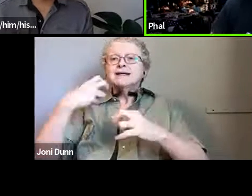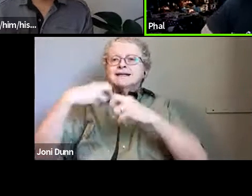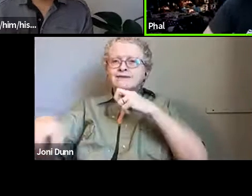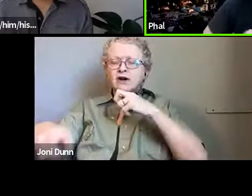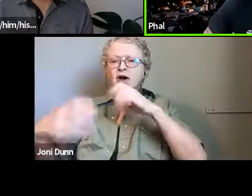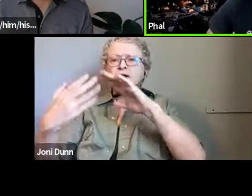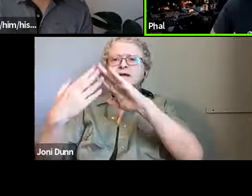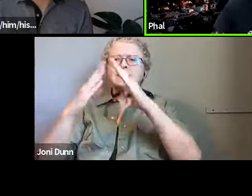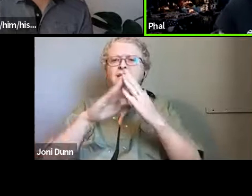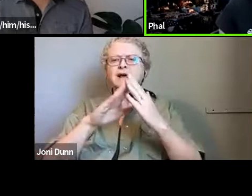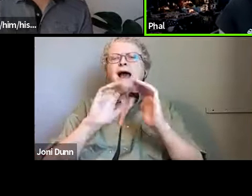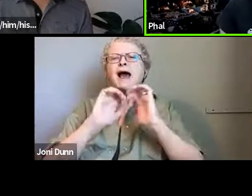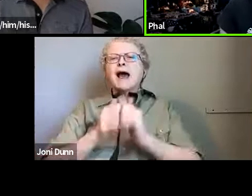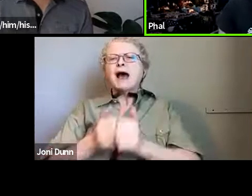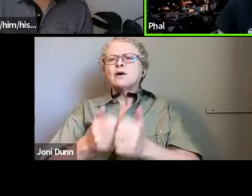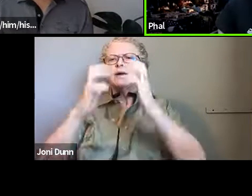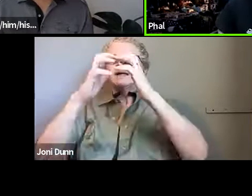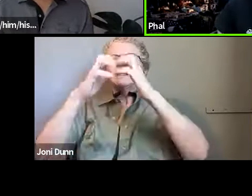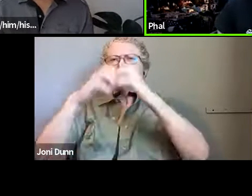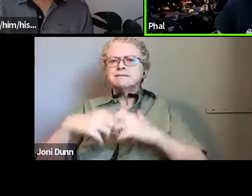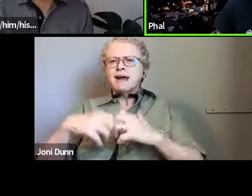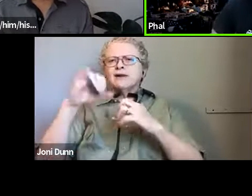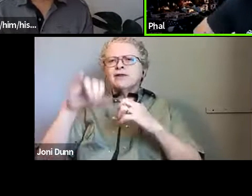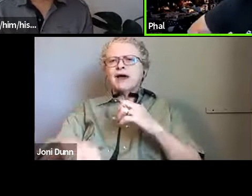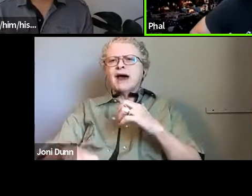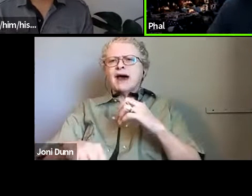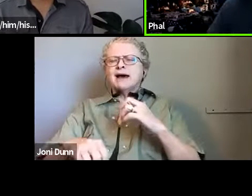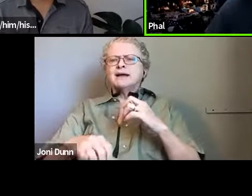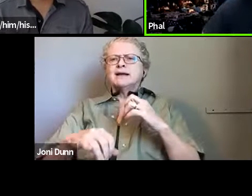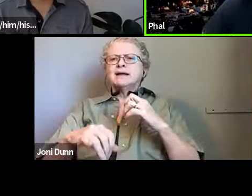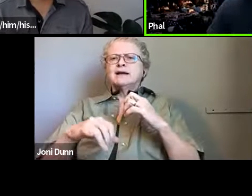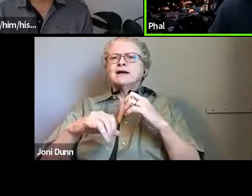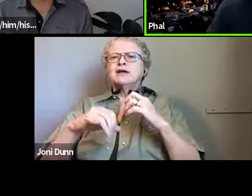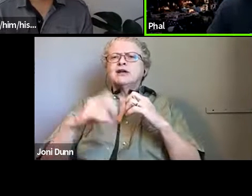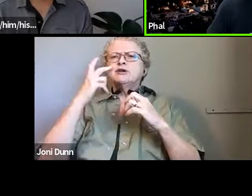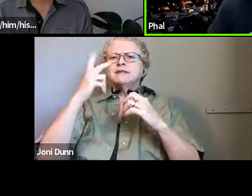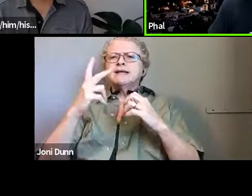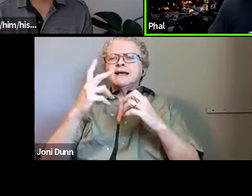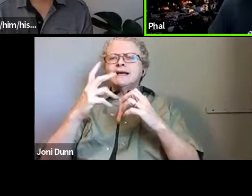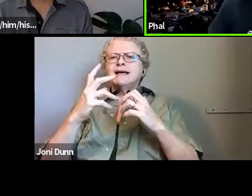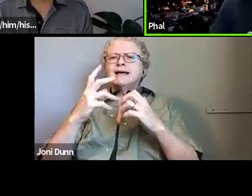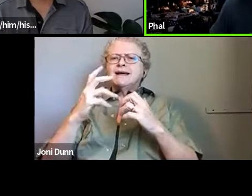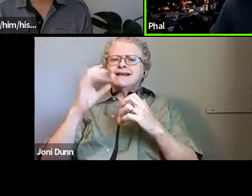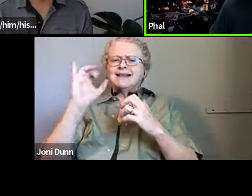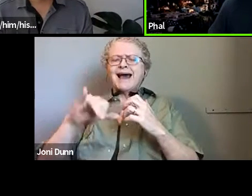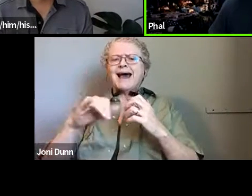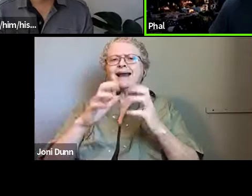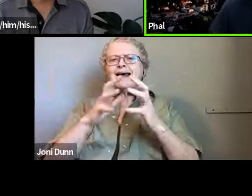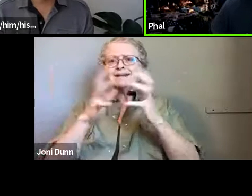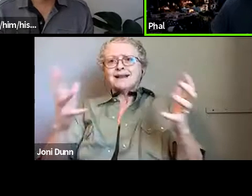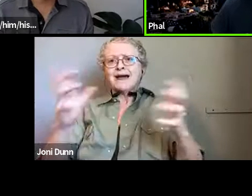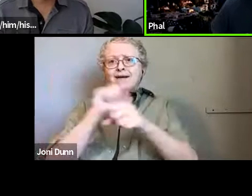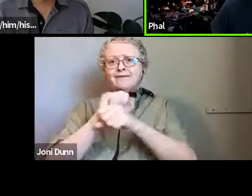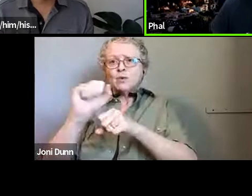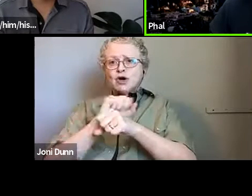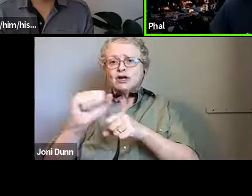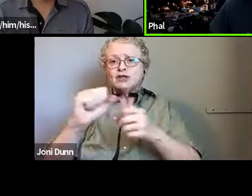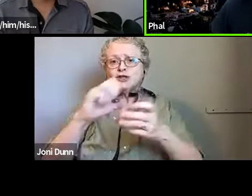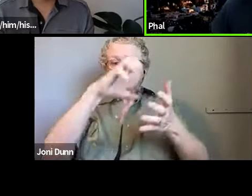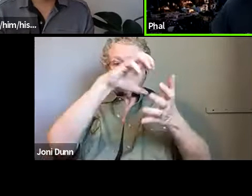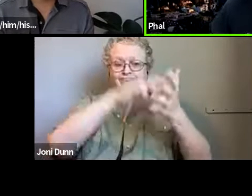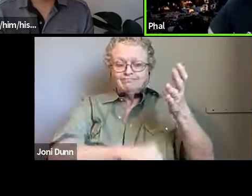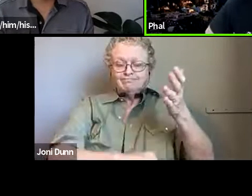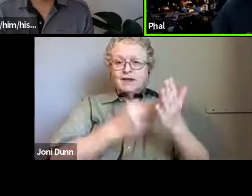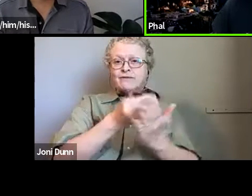system too. So how do we dismantle those things? And so at YGC, there's a lot of work to take the funding away, to divest. Young folks